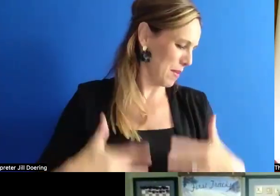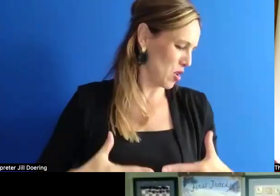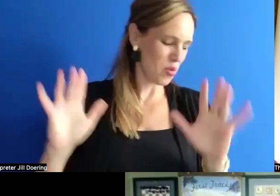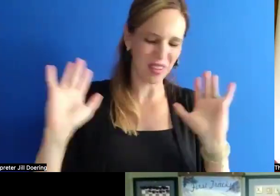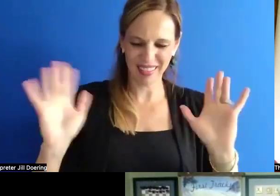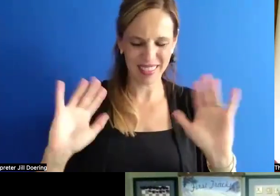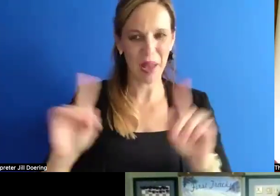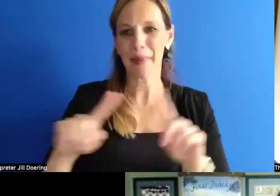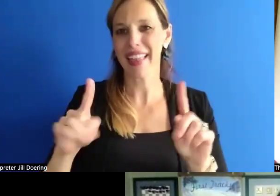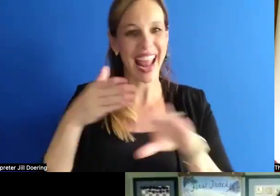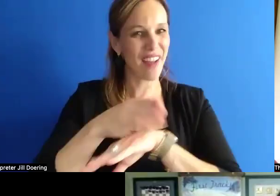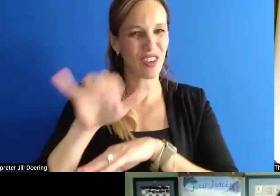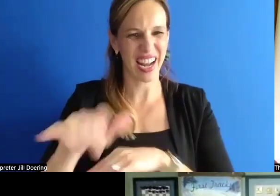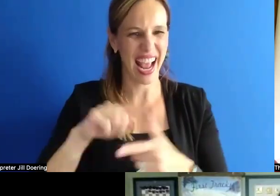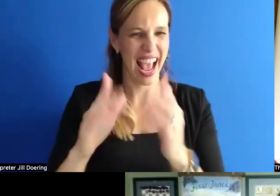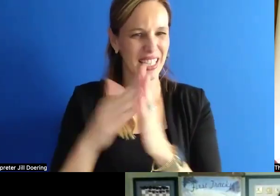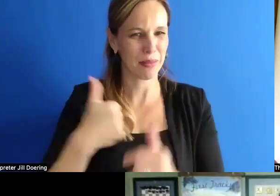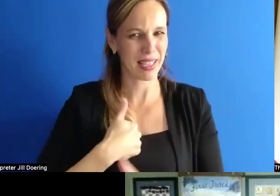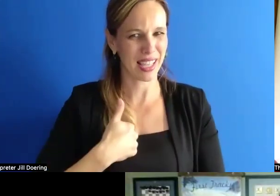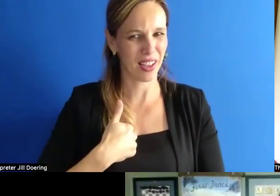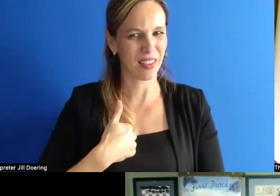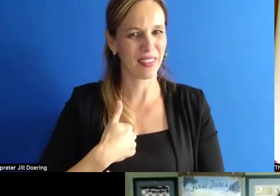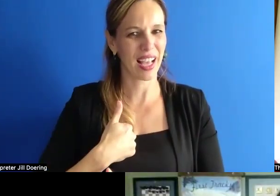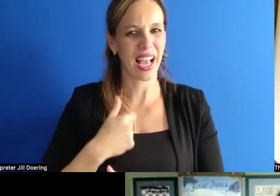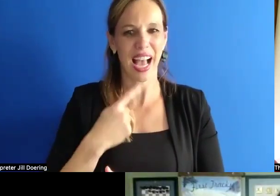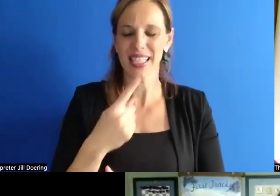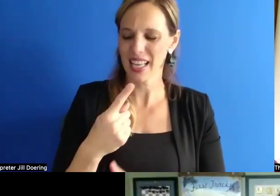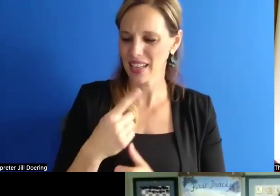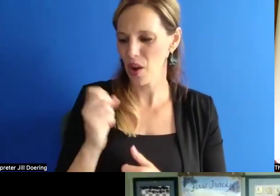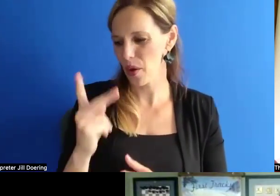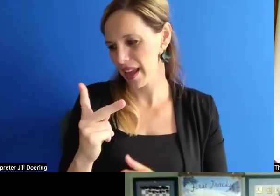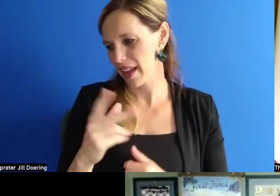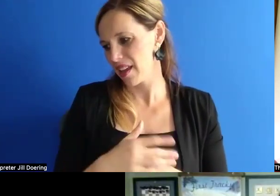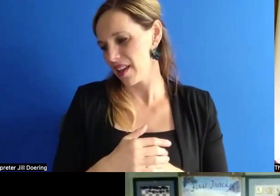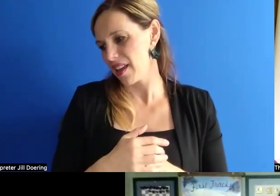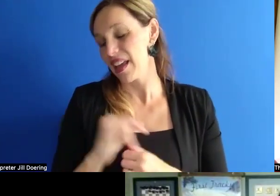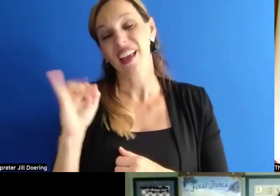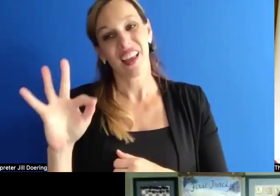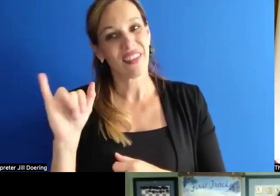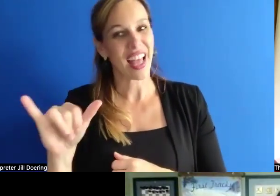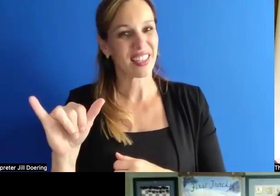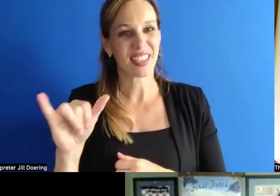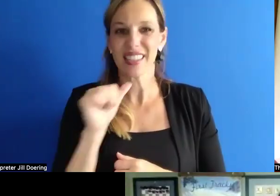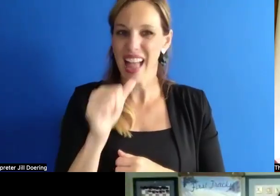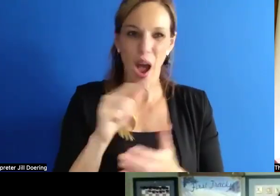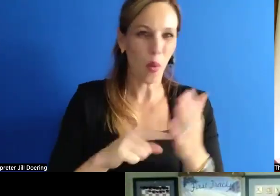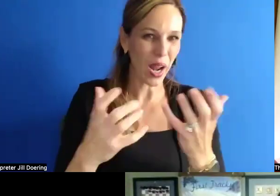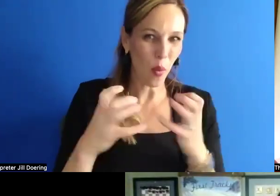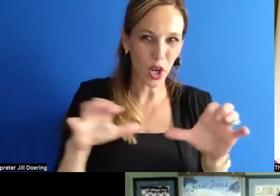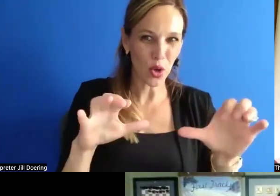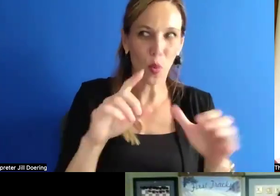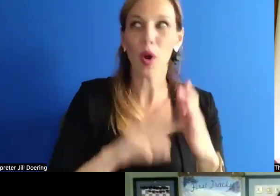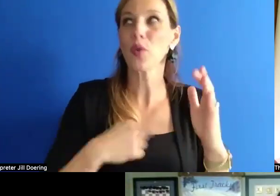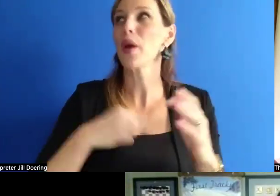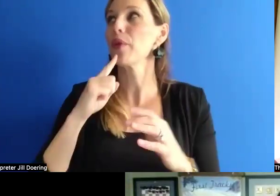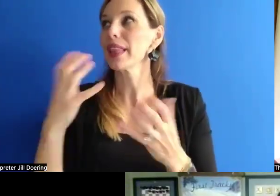right after that, I asked myself, okay, if if That's not what you want to do. What do you want to do?